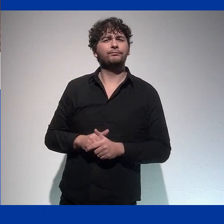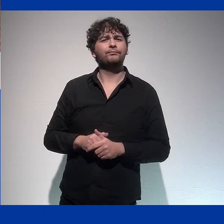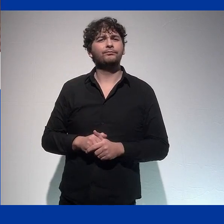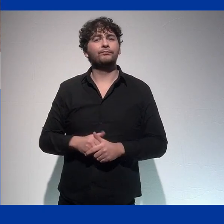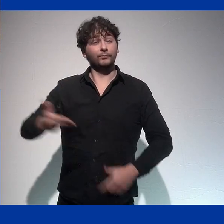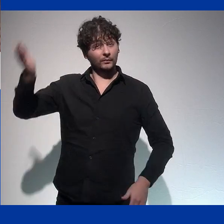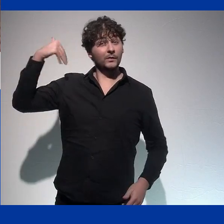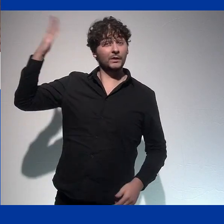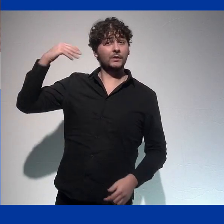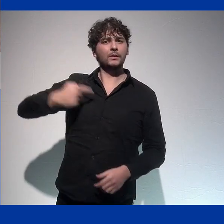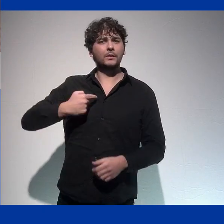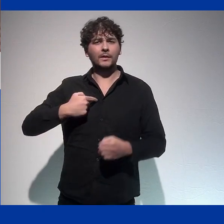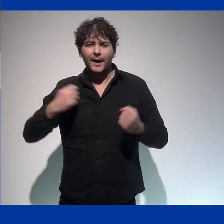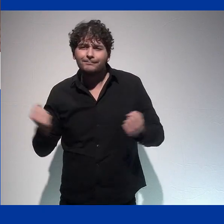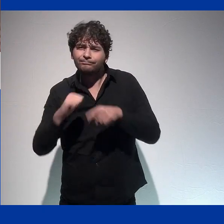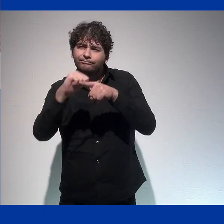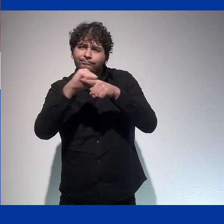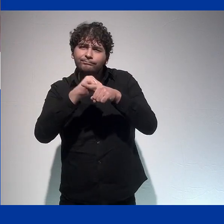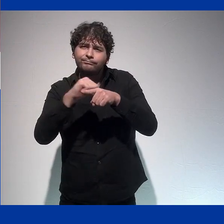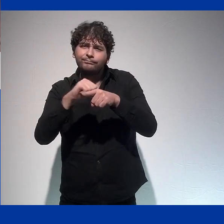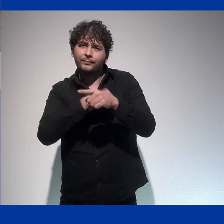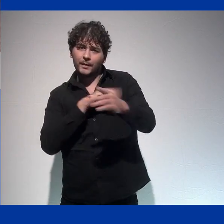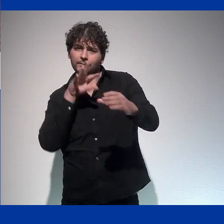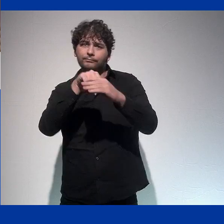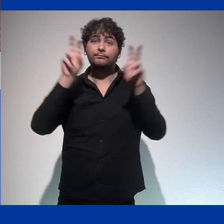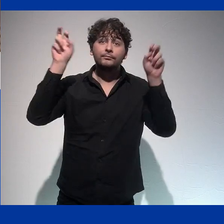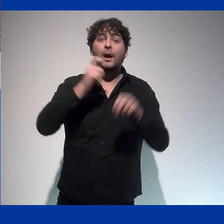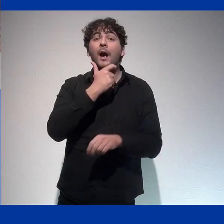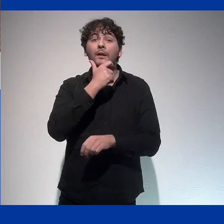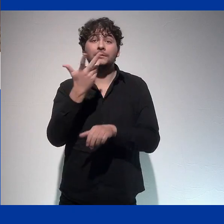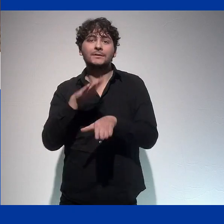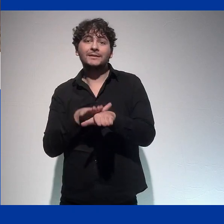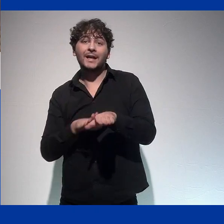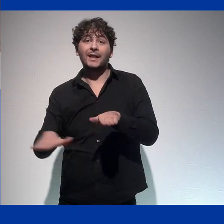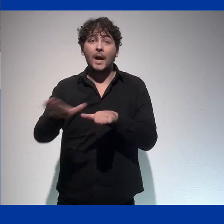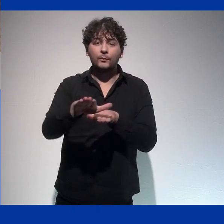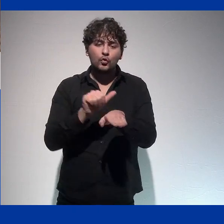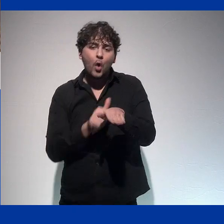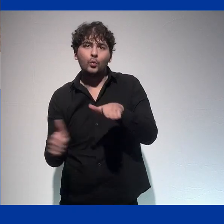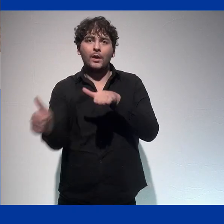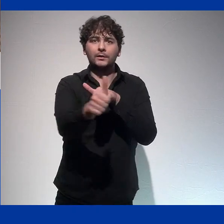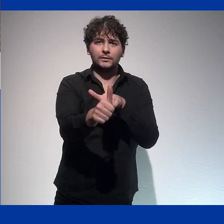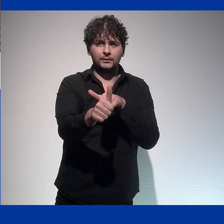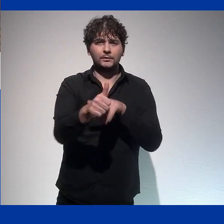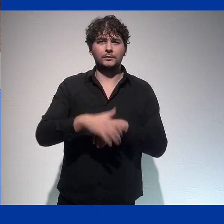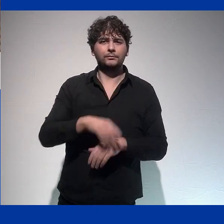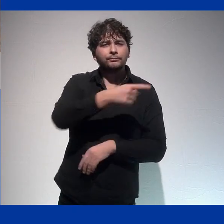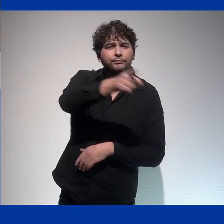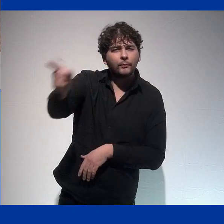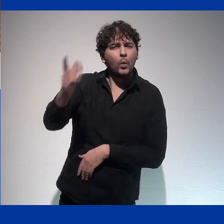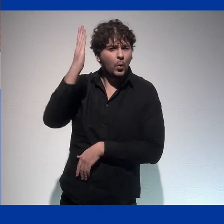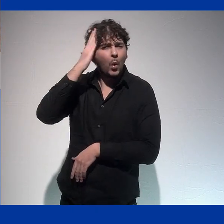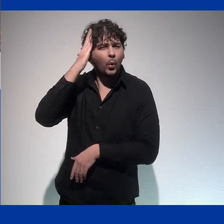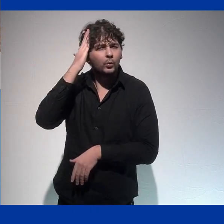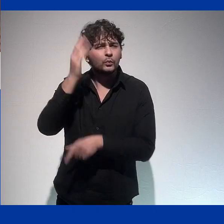working, I completely failed. It turned horrible. But what meant more for me and what I remember from that day was